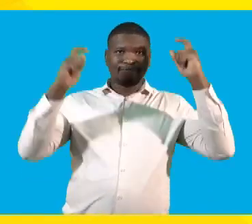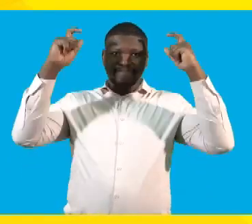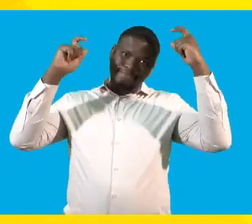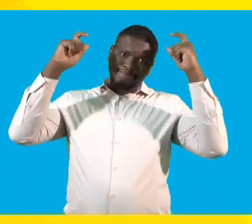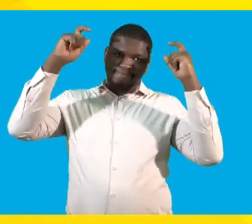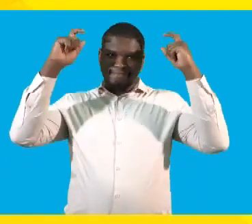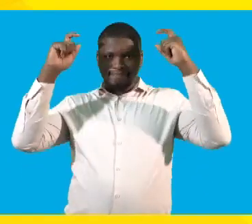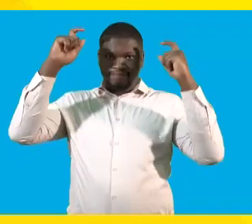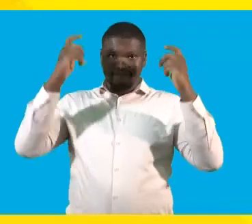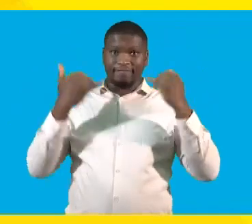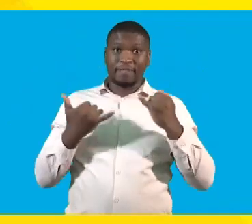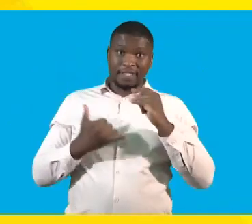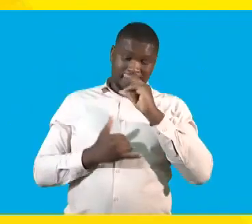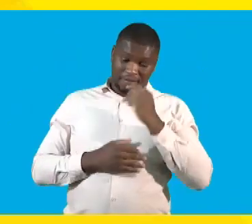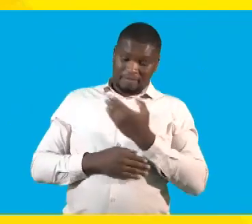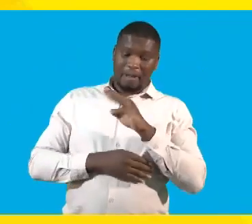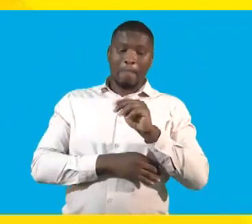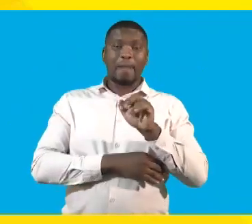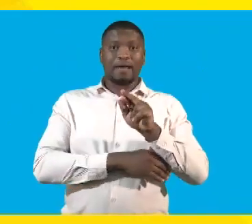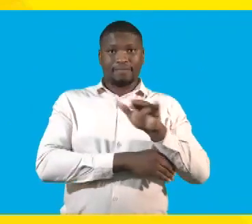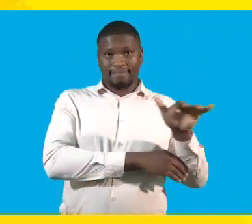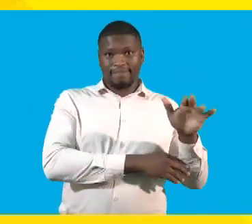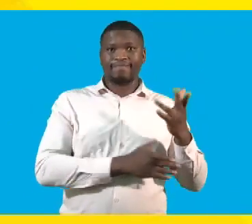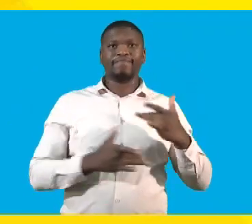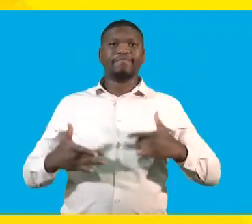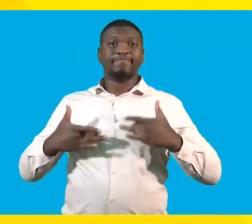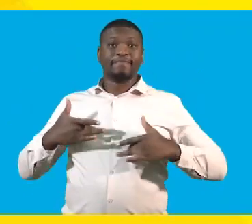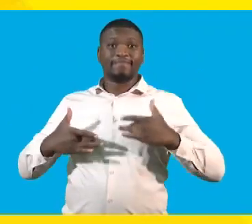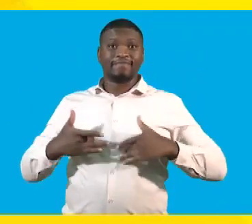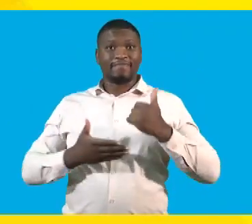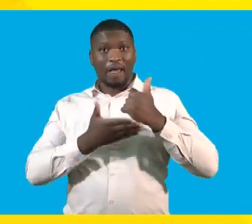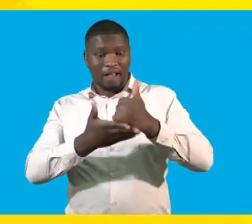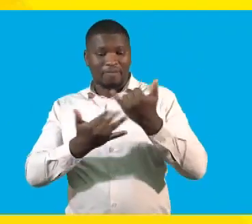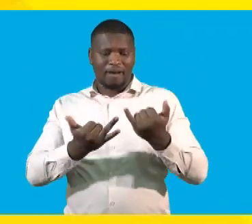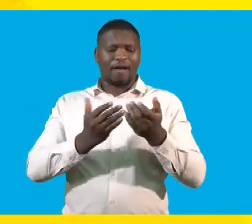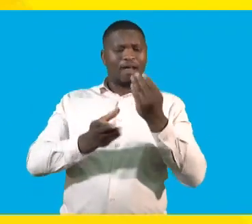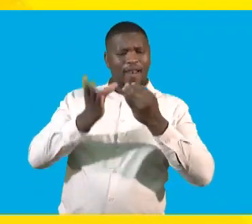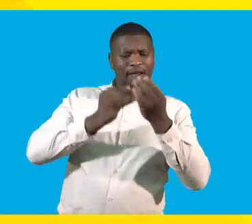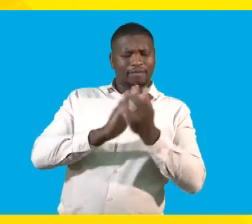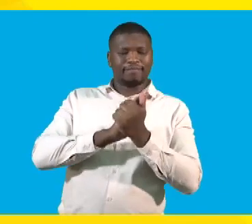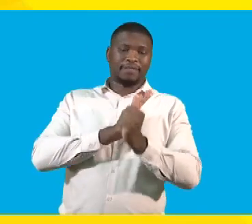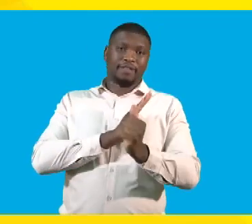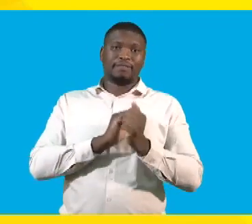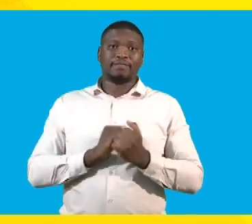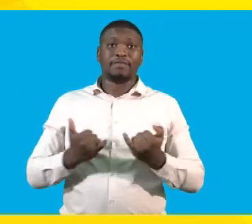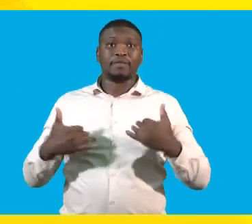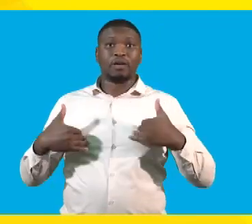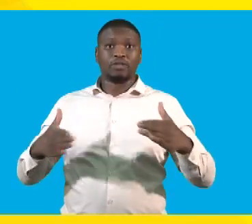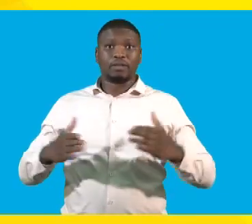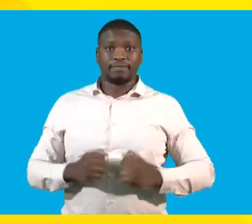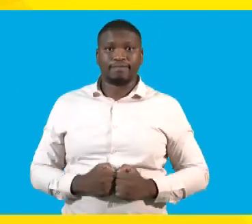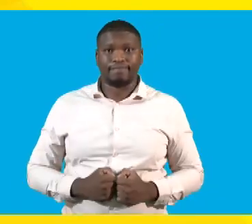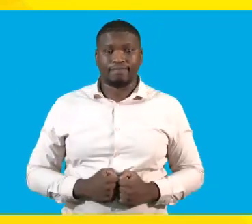Marinda Swanepoel and I'm very excited to work with you today and help you on your cartoon skills. Let's get started.